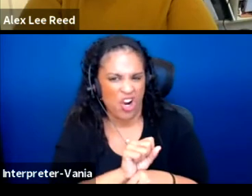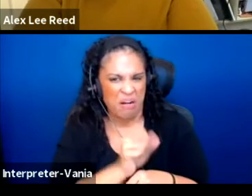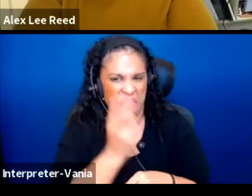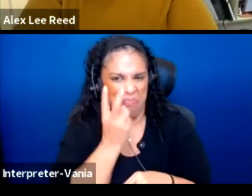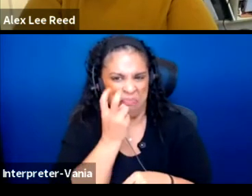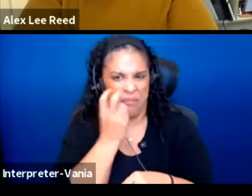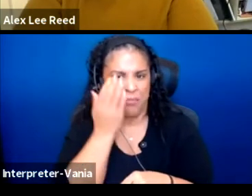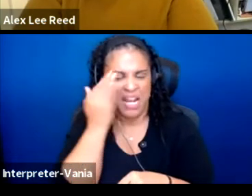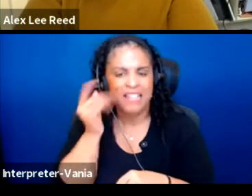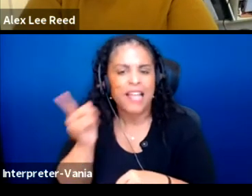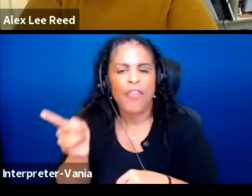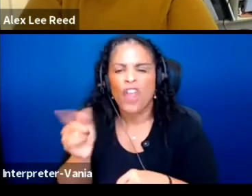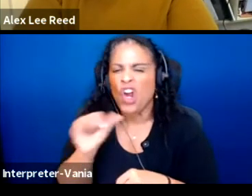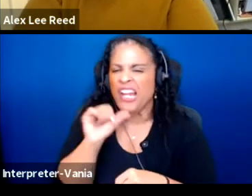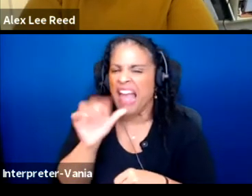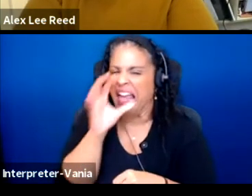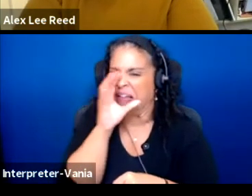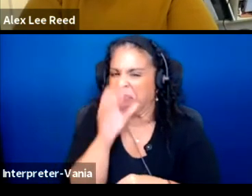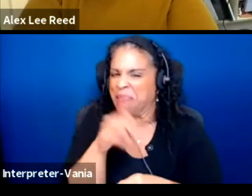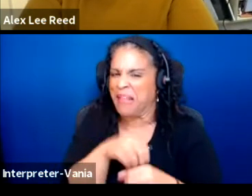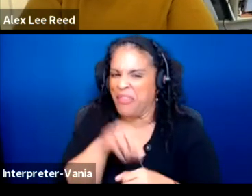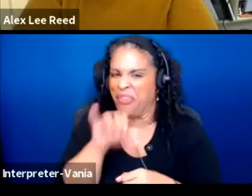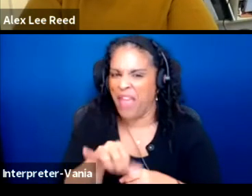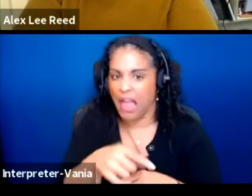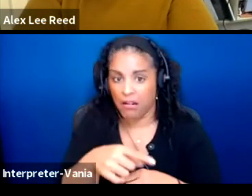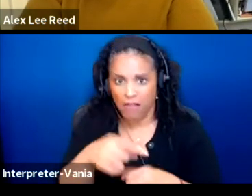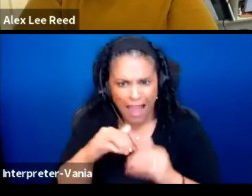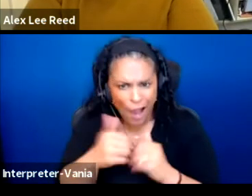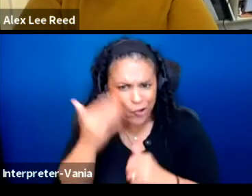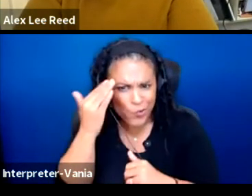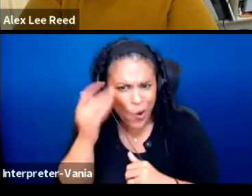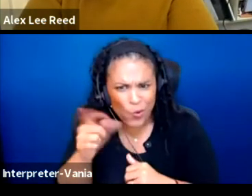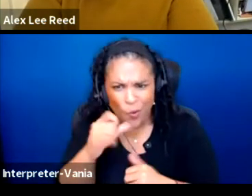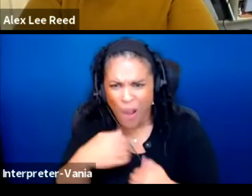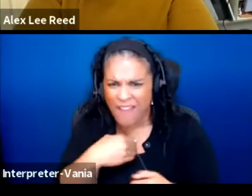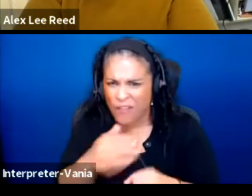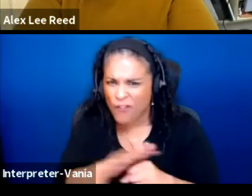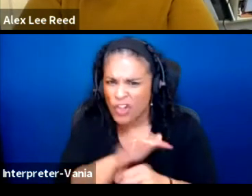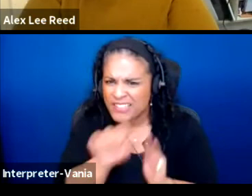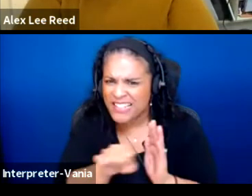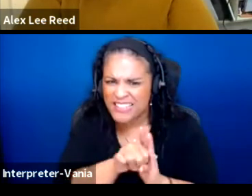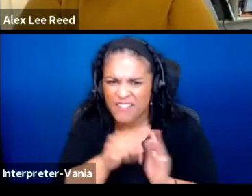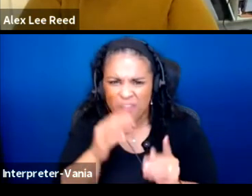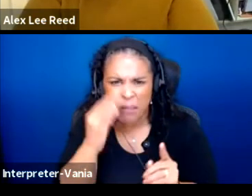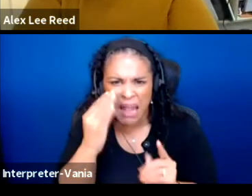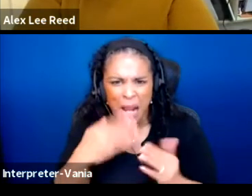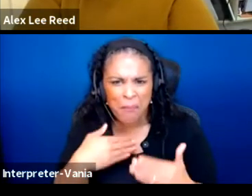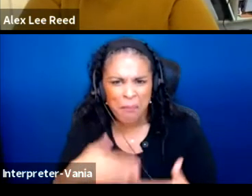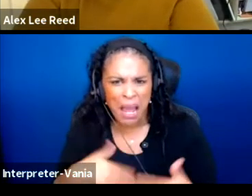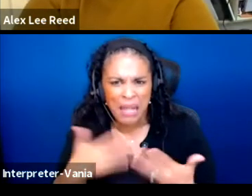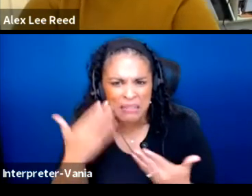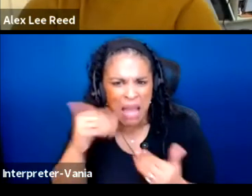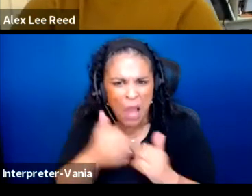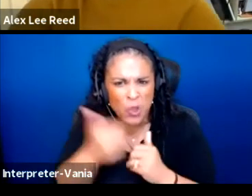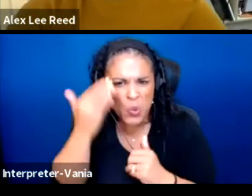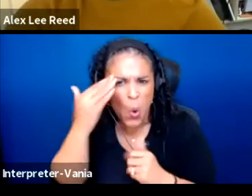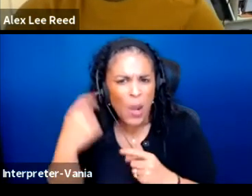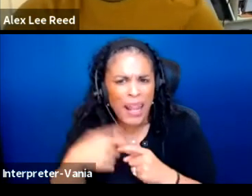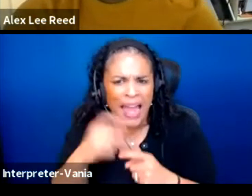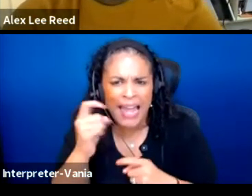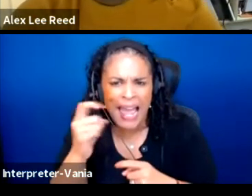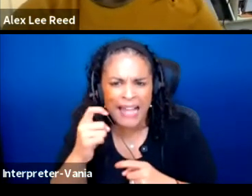Because that's not what they're into. But how do you know when you haven't had a full season of just Black bodies or Latinx bodies